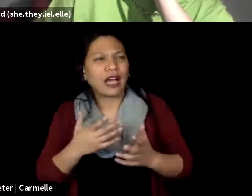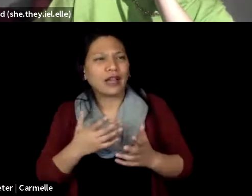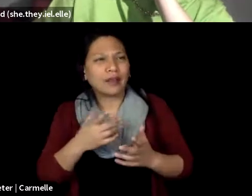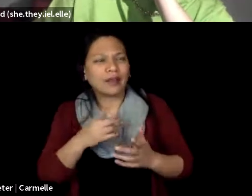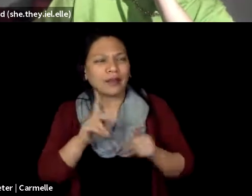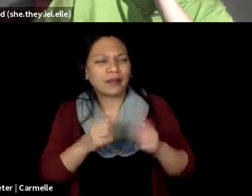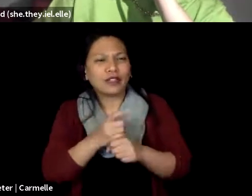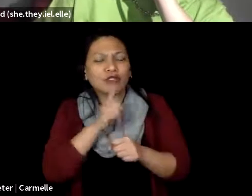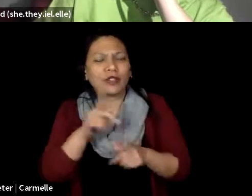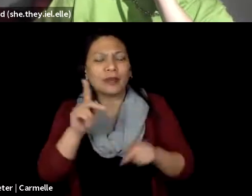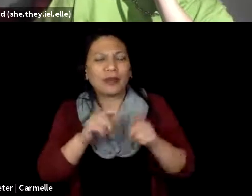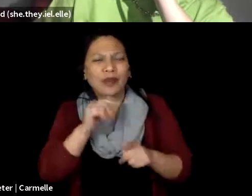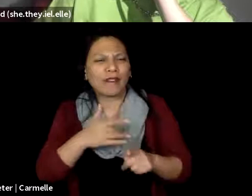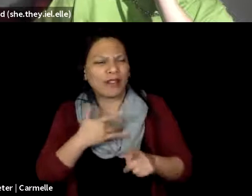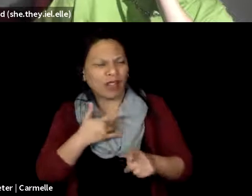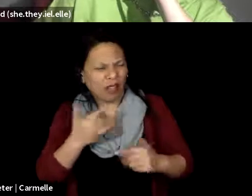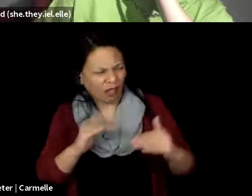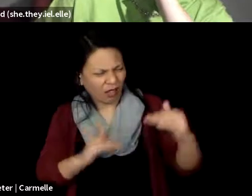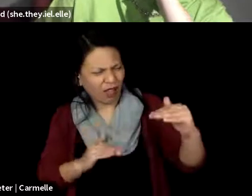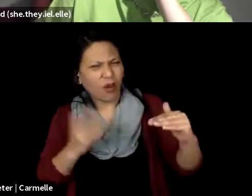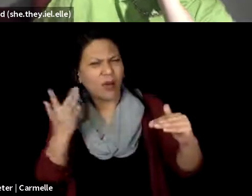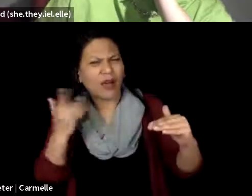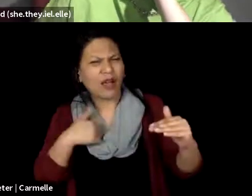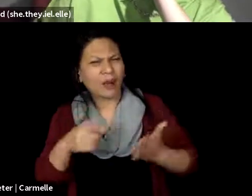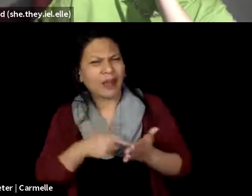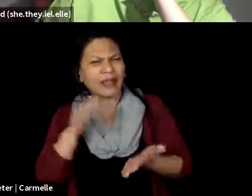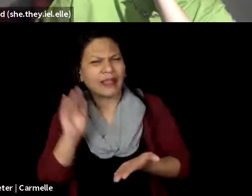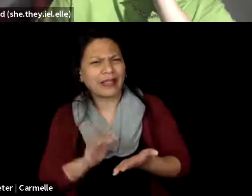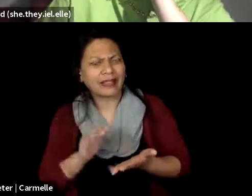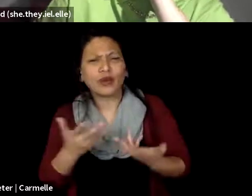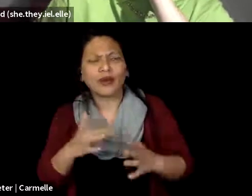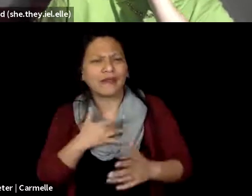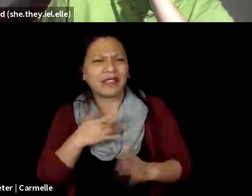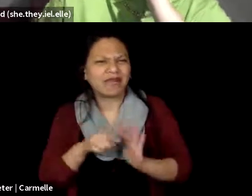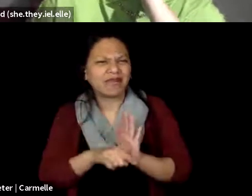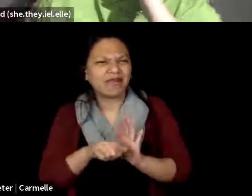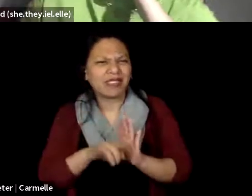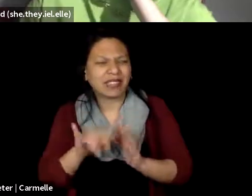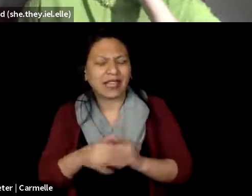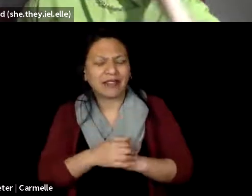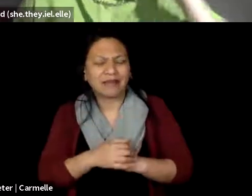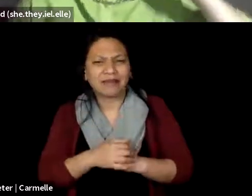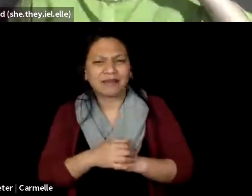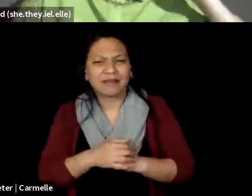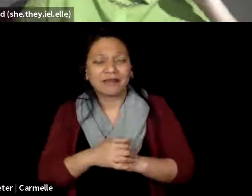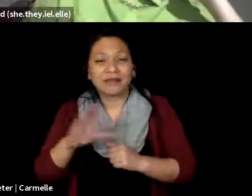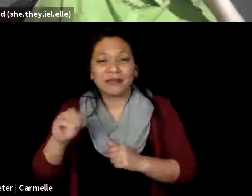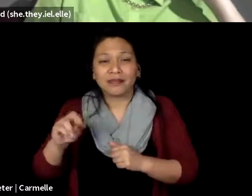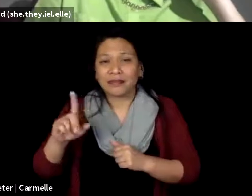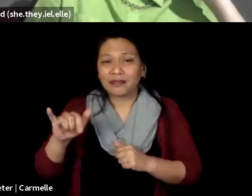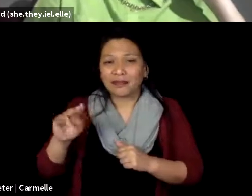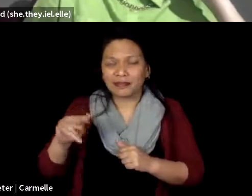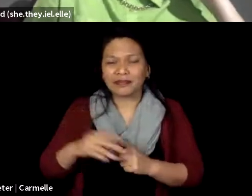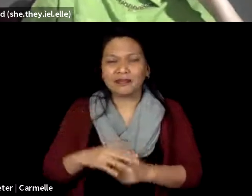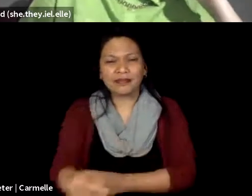or left out of those, negotiations in some way. End of thought. Merlin speaking. Yeah, it's interesting